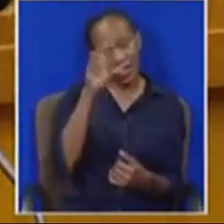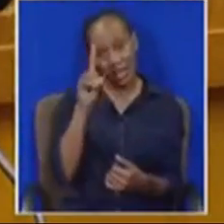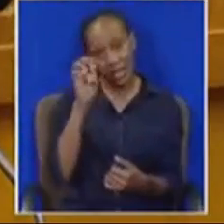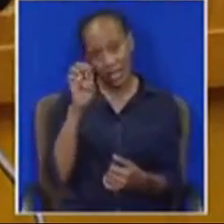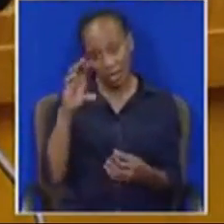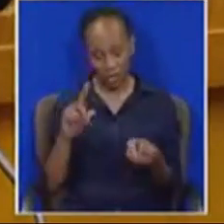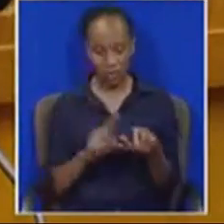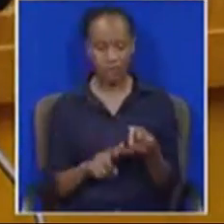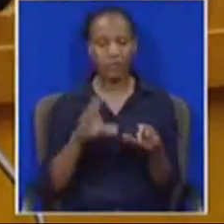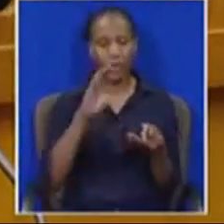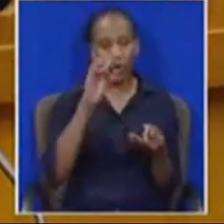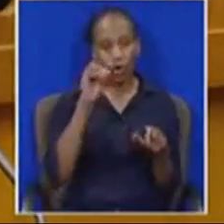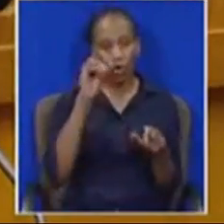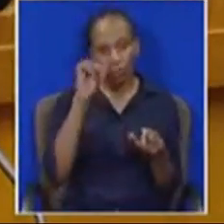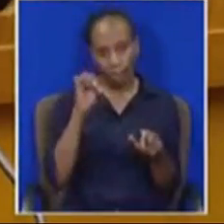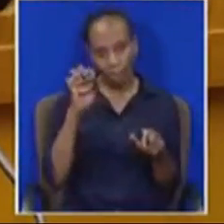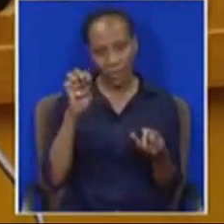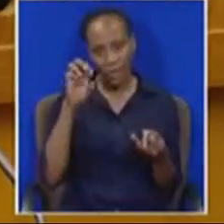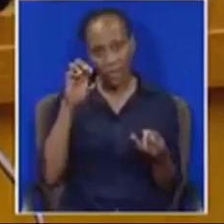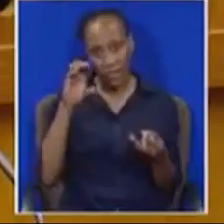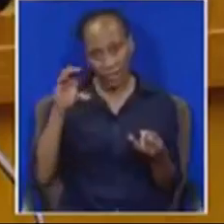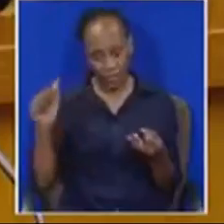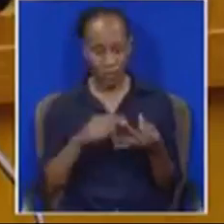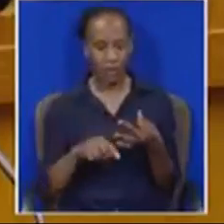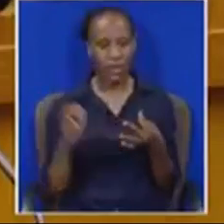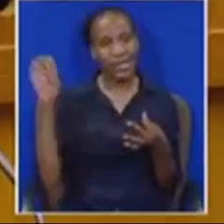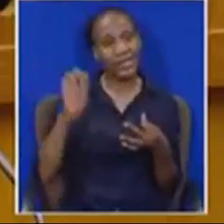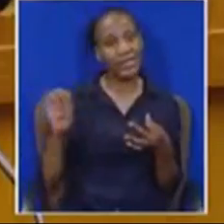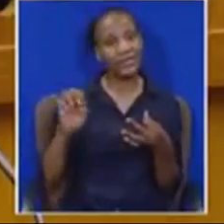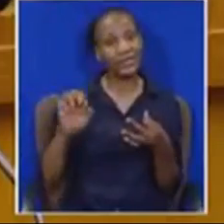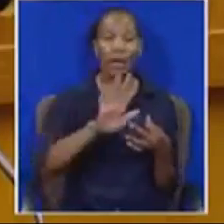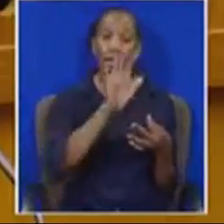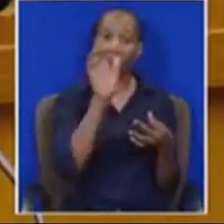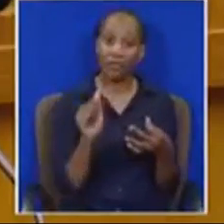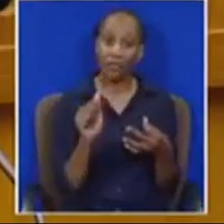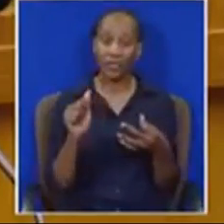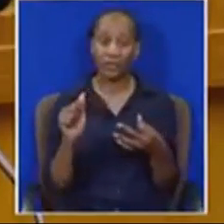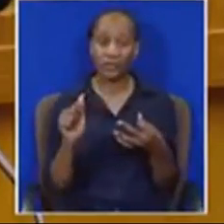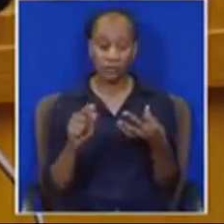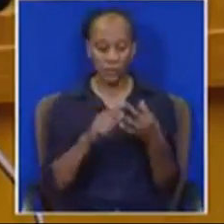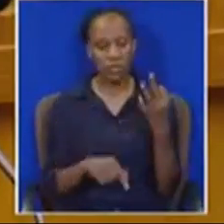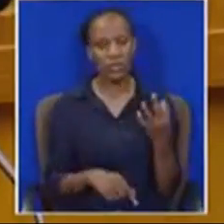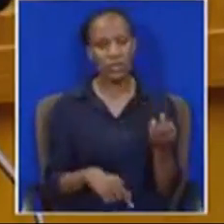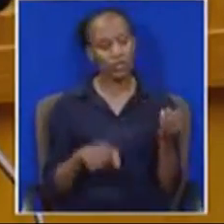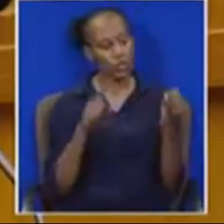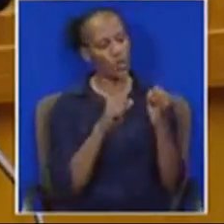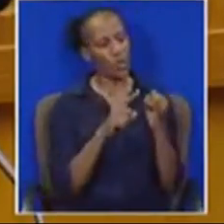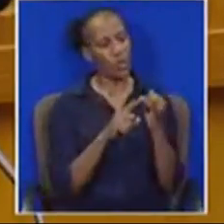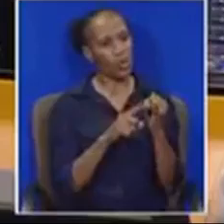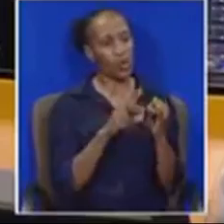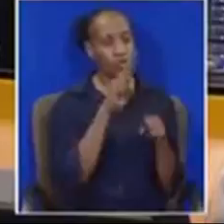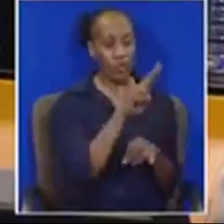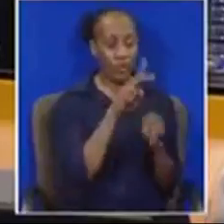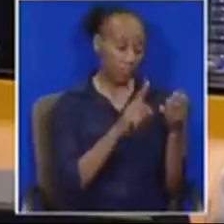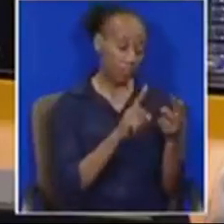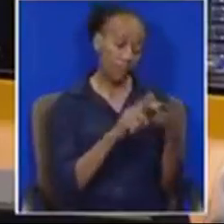COMESA, and the East African Community. The free trade area will combine markets of 26